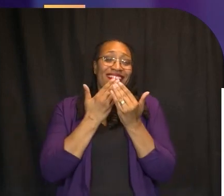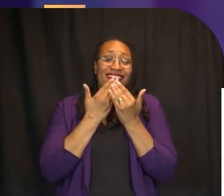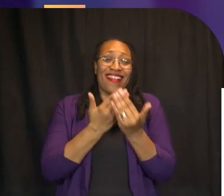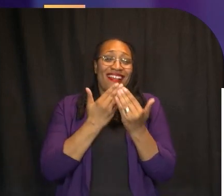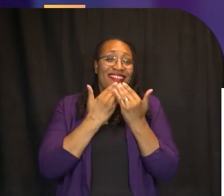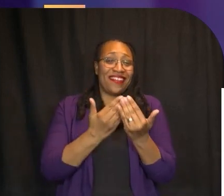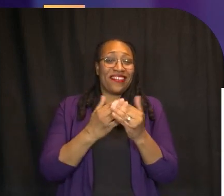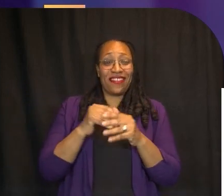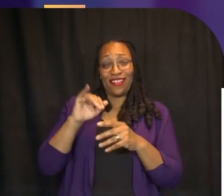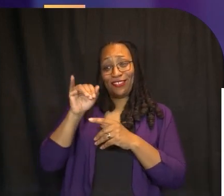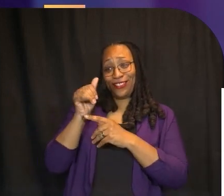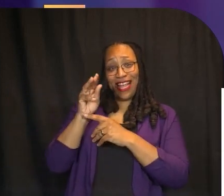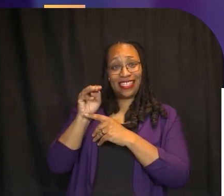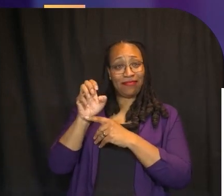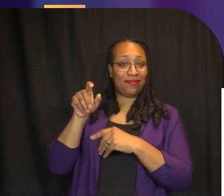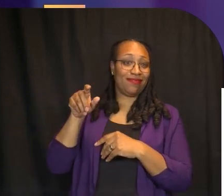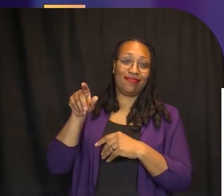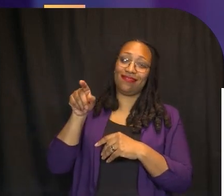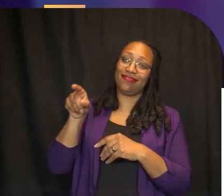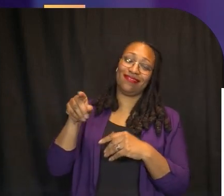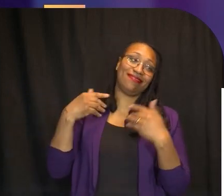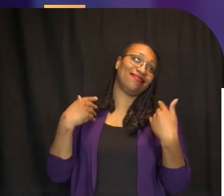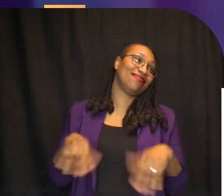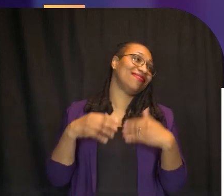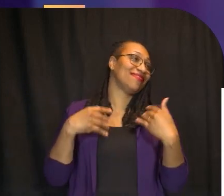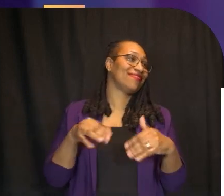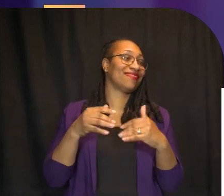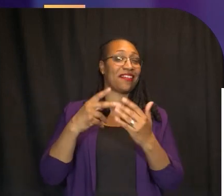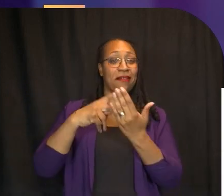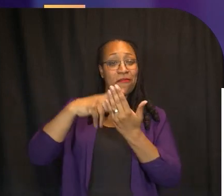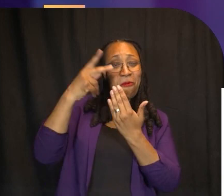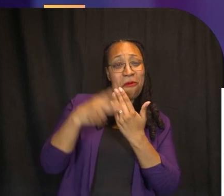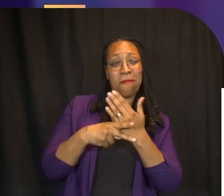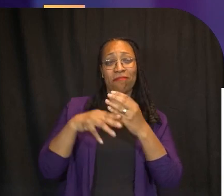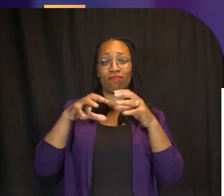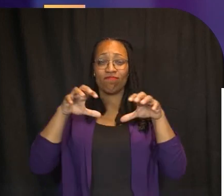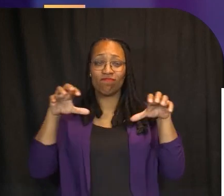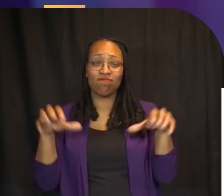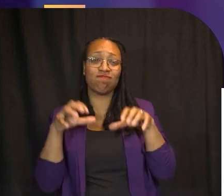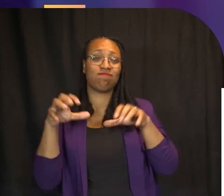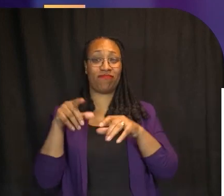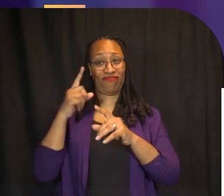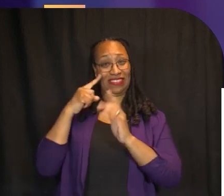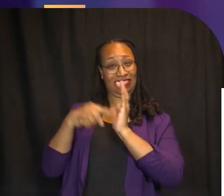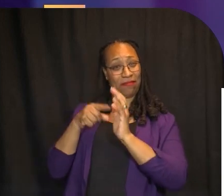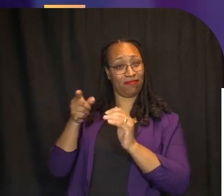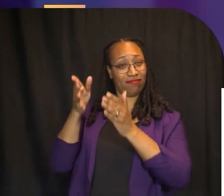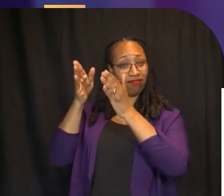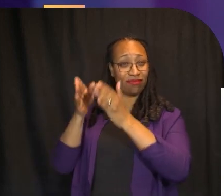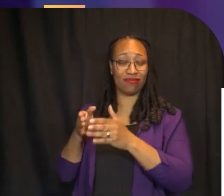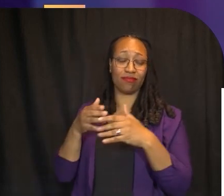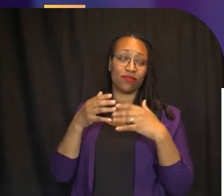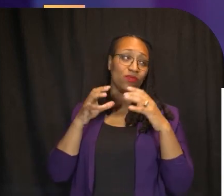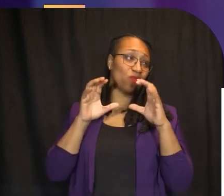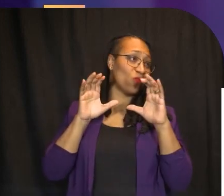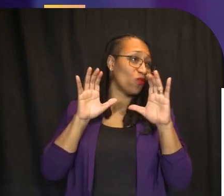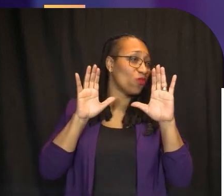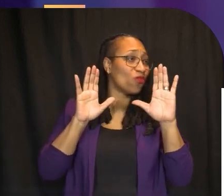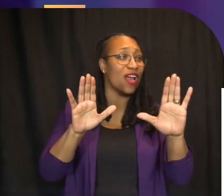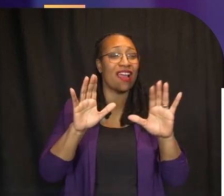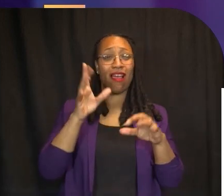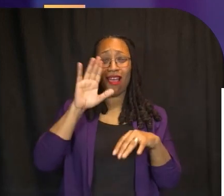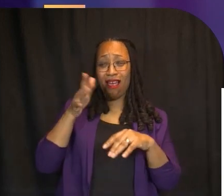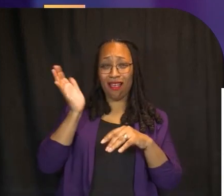Program, Jasmine is emblematic of the young leaders that come up through AAPD's invaluable programs, including